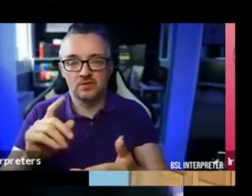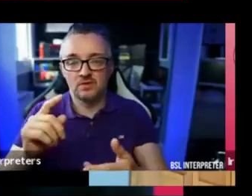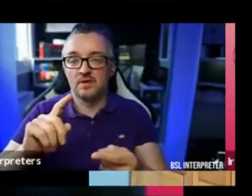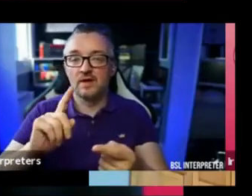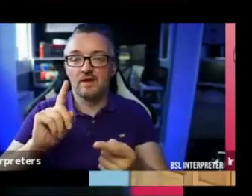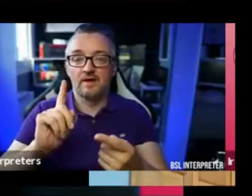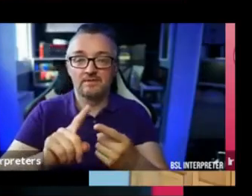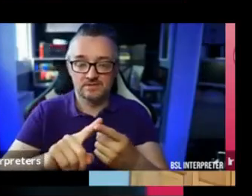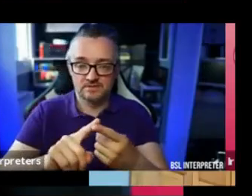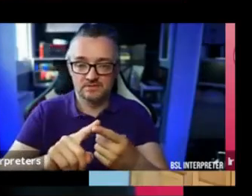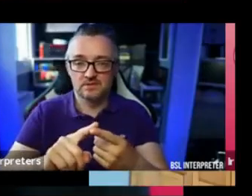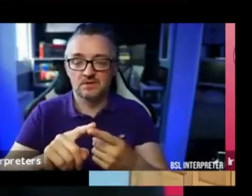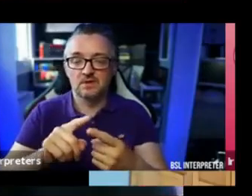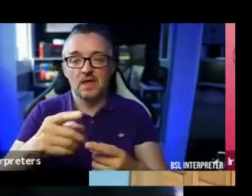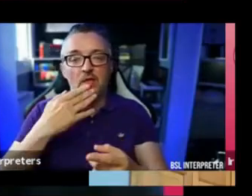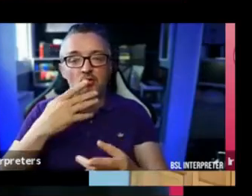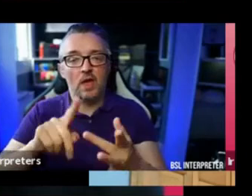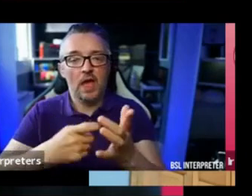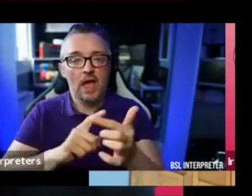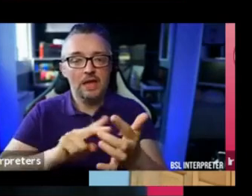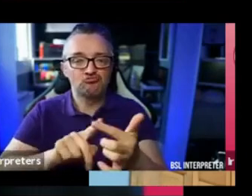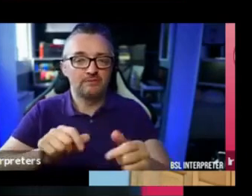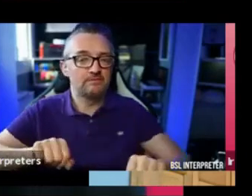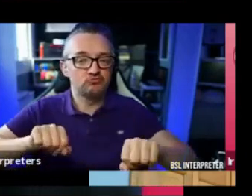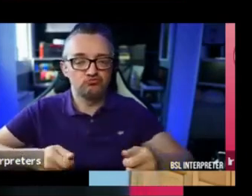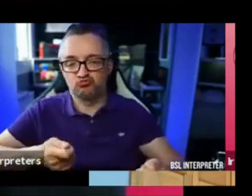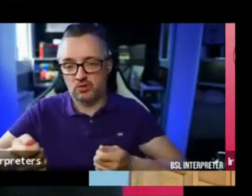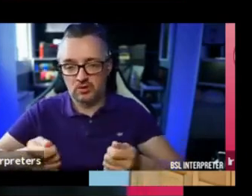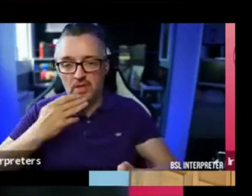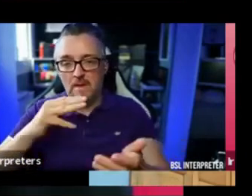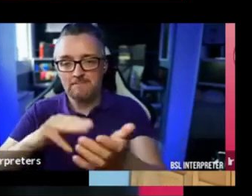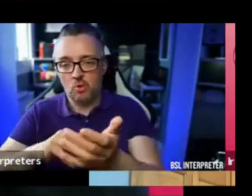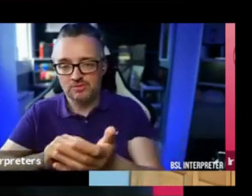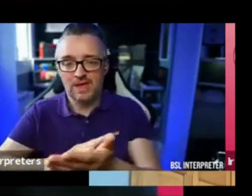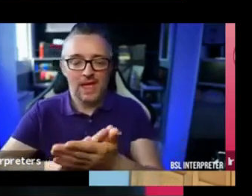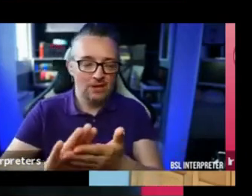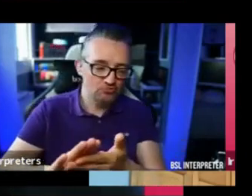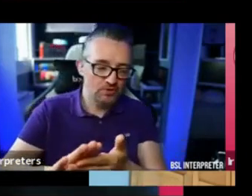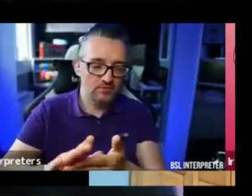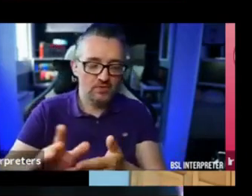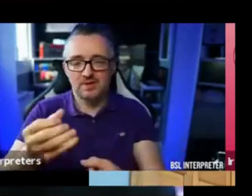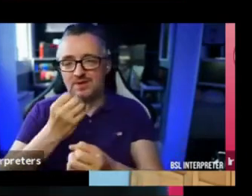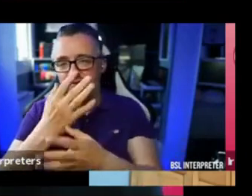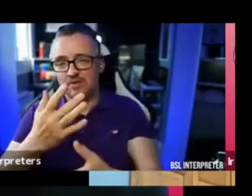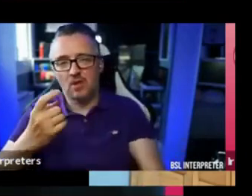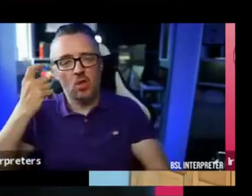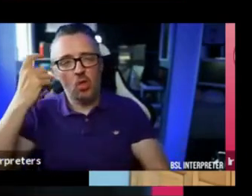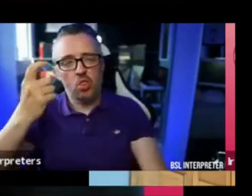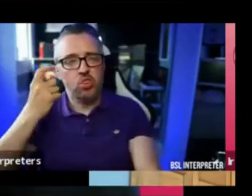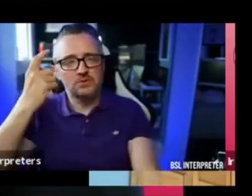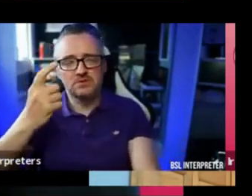thank you. Firstly, thank you to Irene for chairing today, and to Maureen and Henry for such